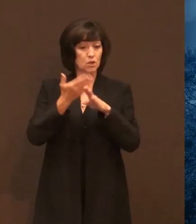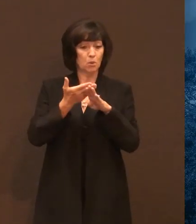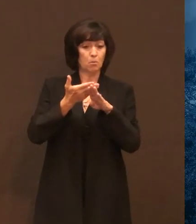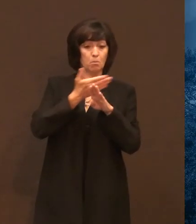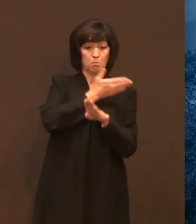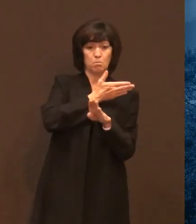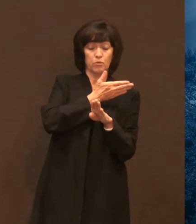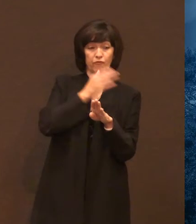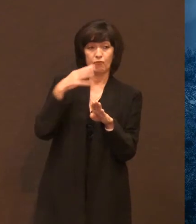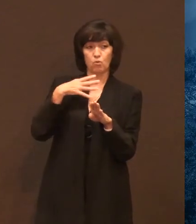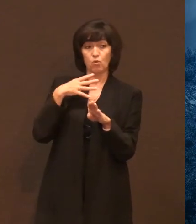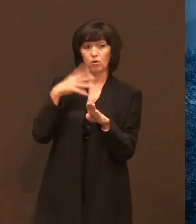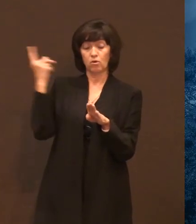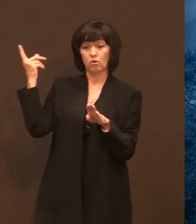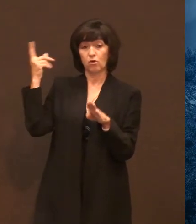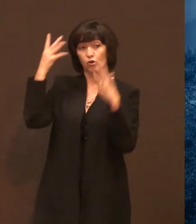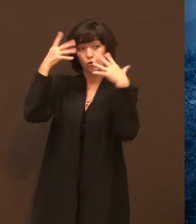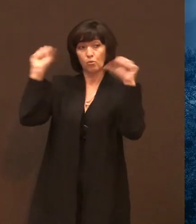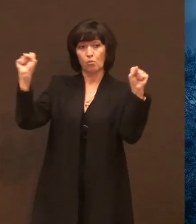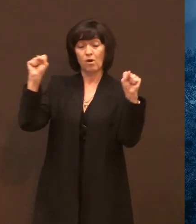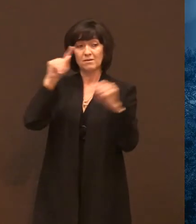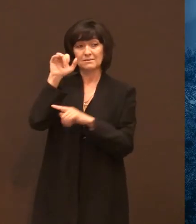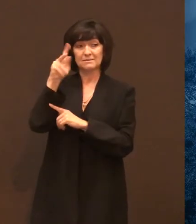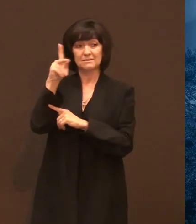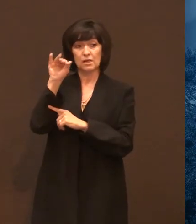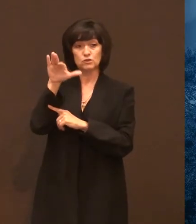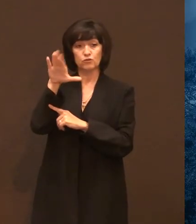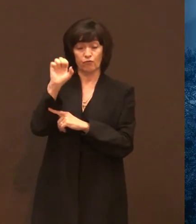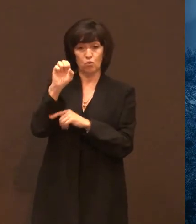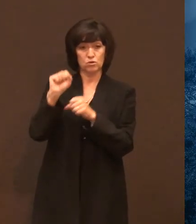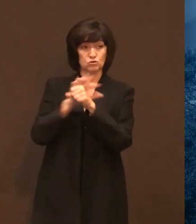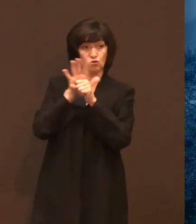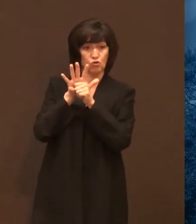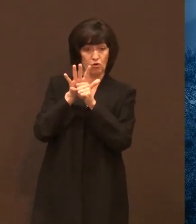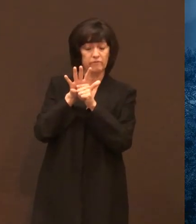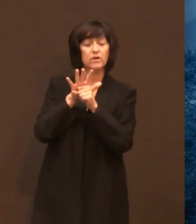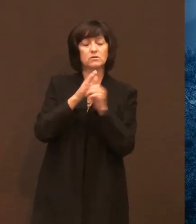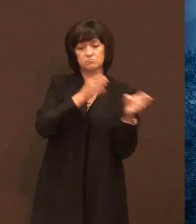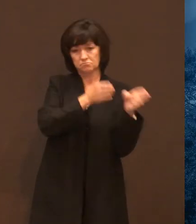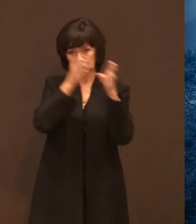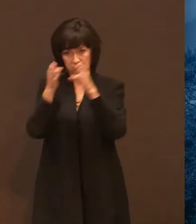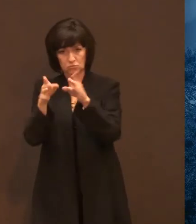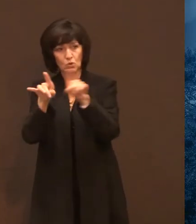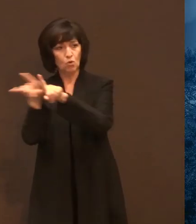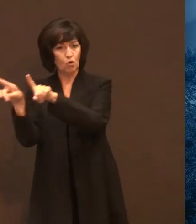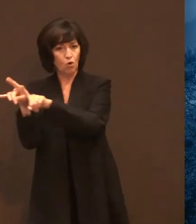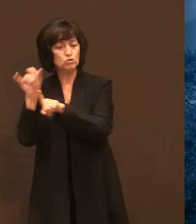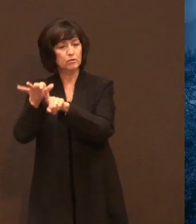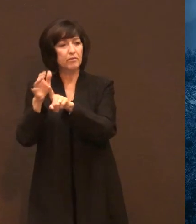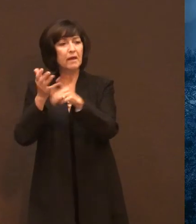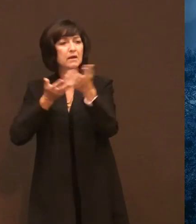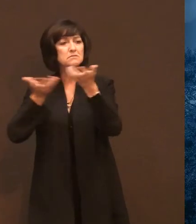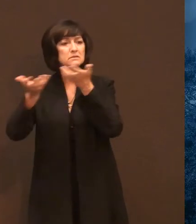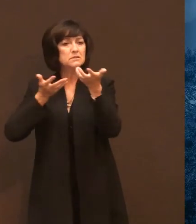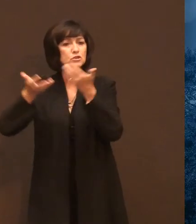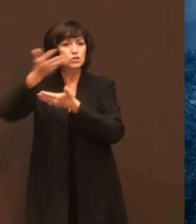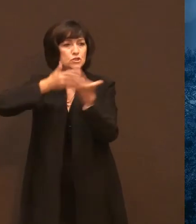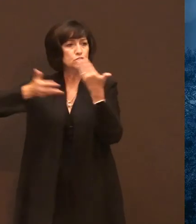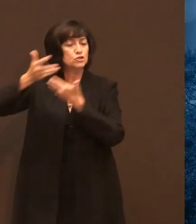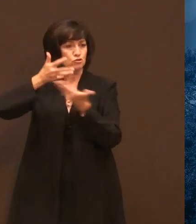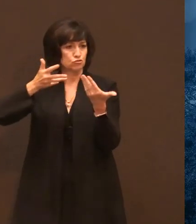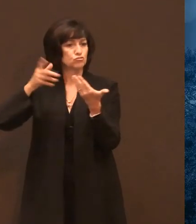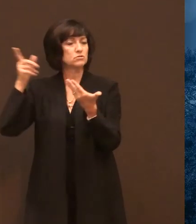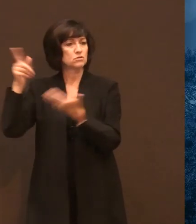Task Force on the coronavirus, as well as with interactions with the Trump